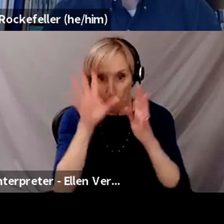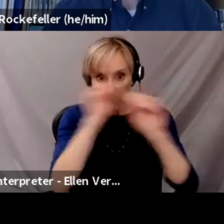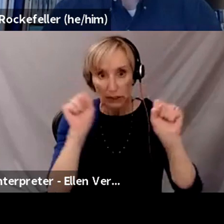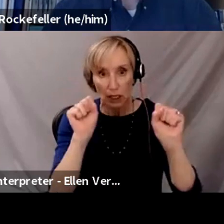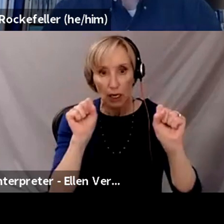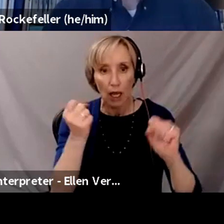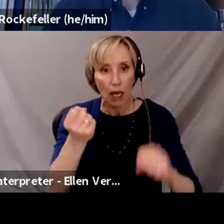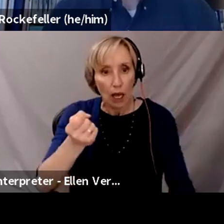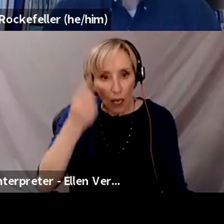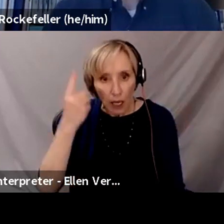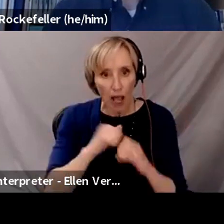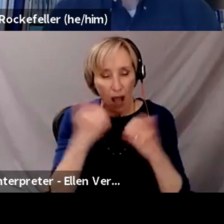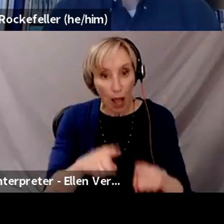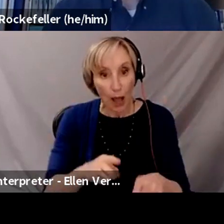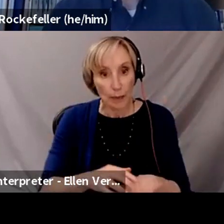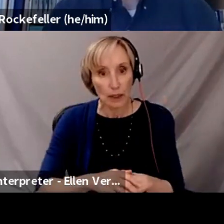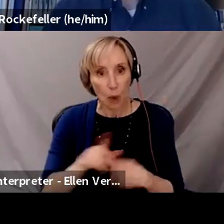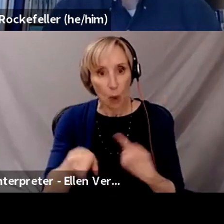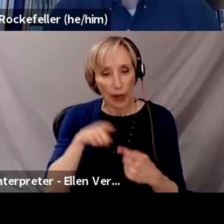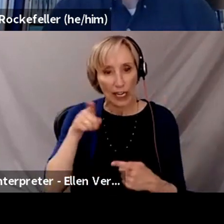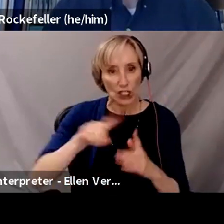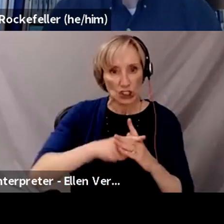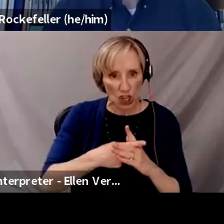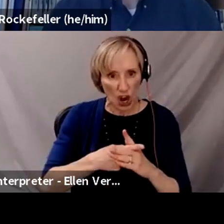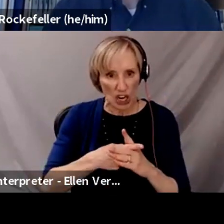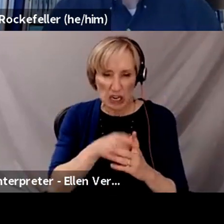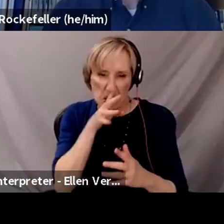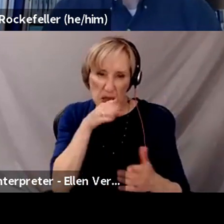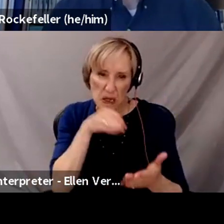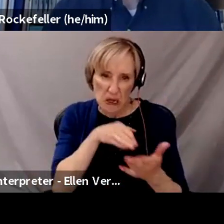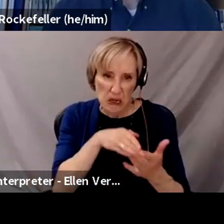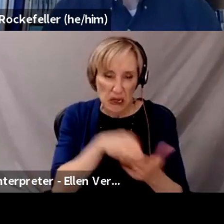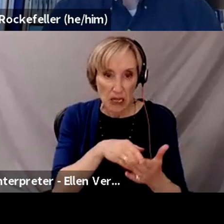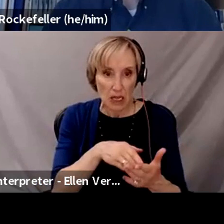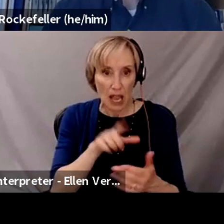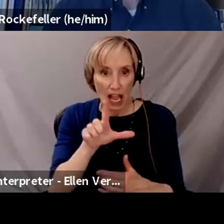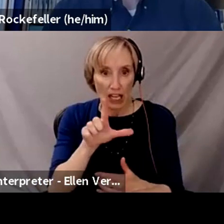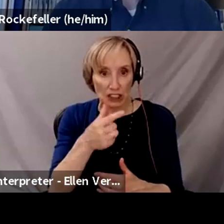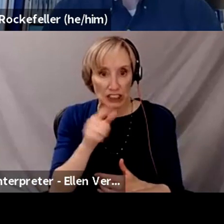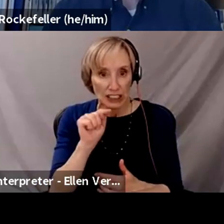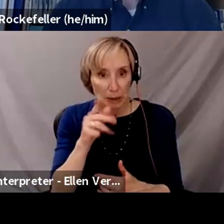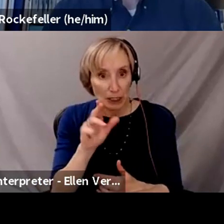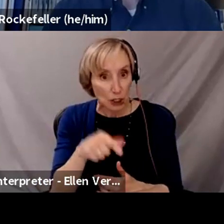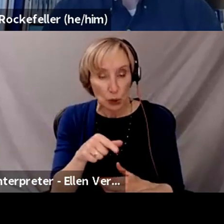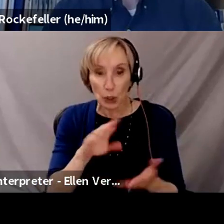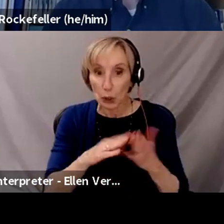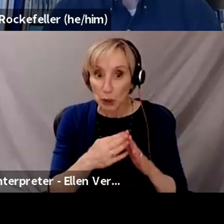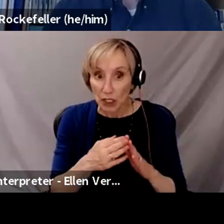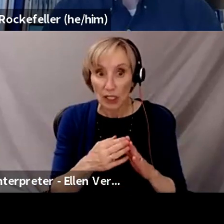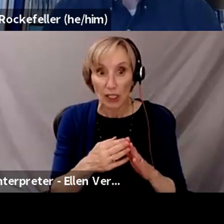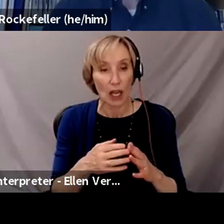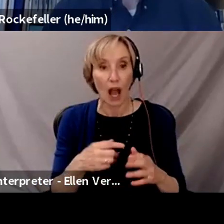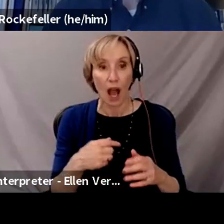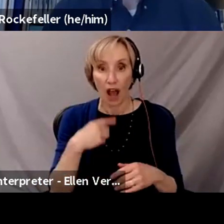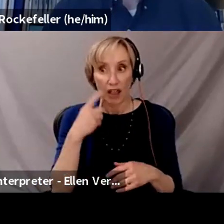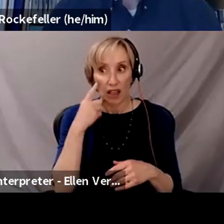IA communities, it was just, I thought, my God, if he gets a second term, where will we be? What will happen to us? And so